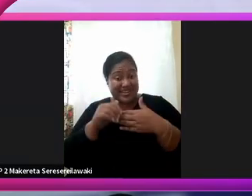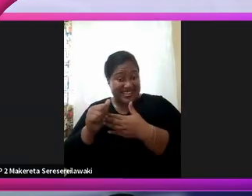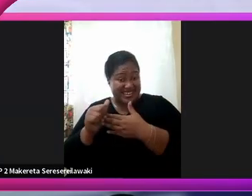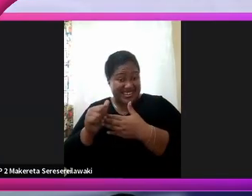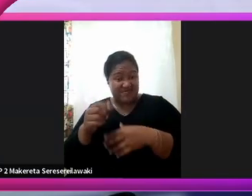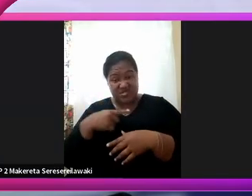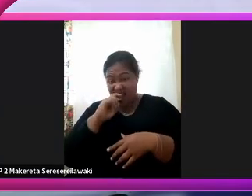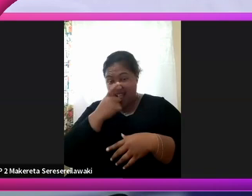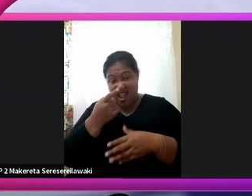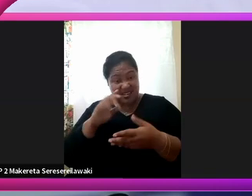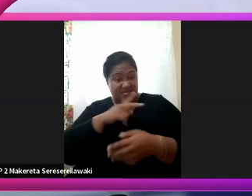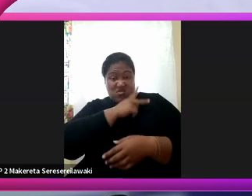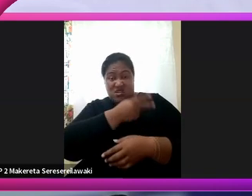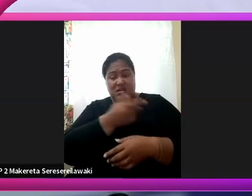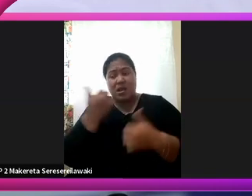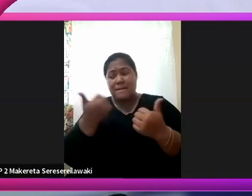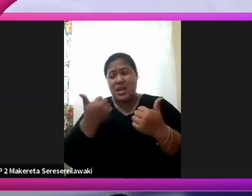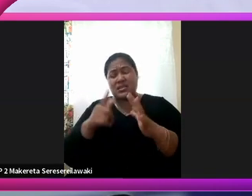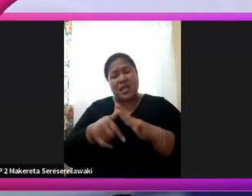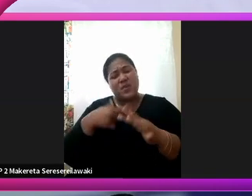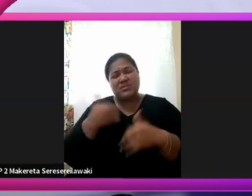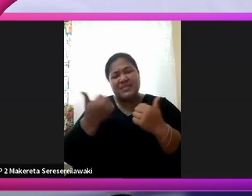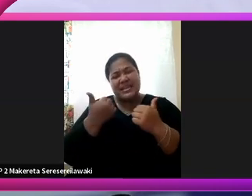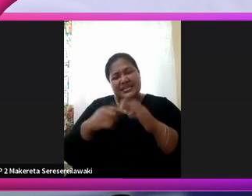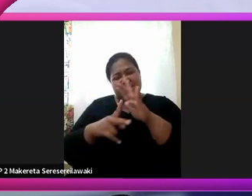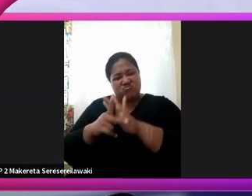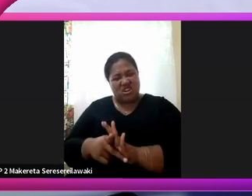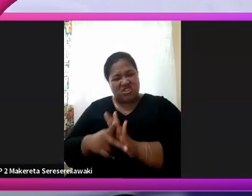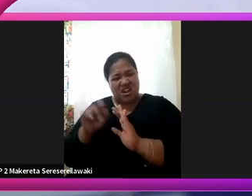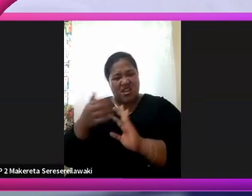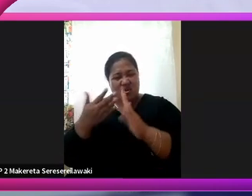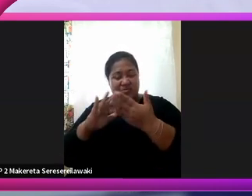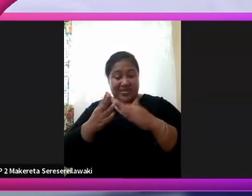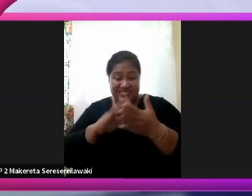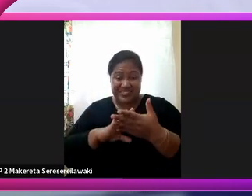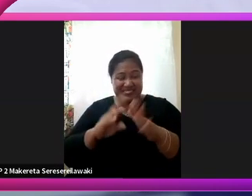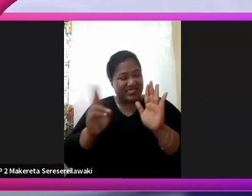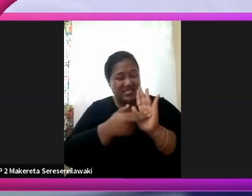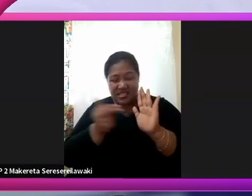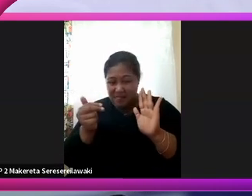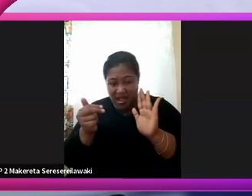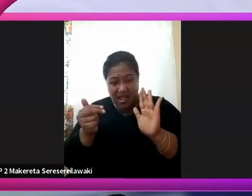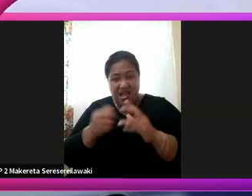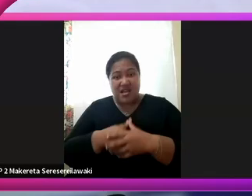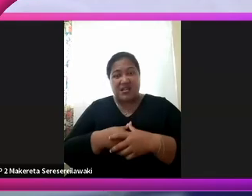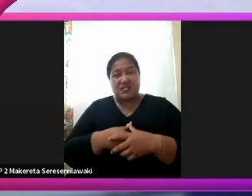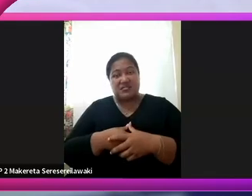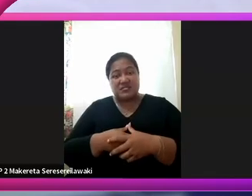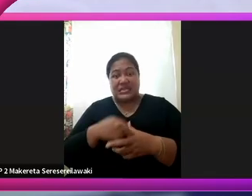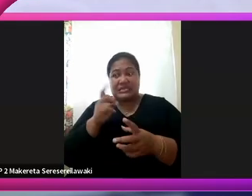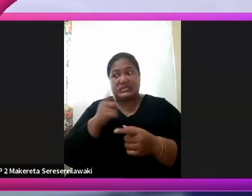lot of pressure to community, put a lot of pressure to women, stigma, like, you know, if she cannot